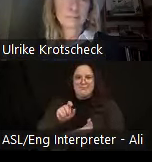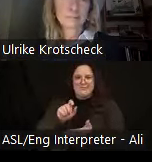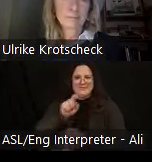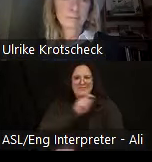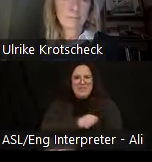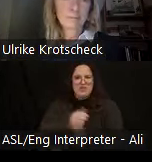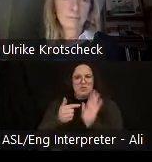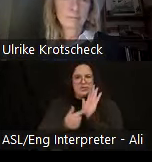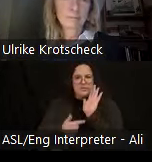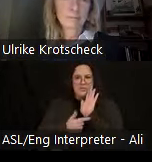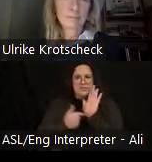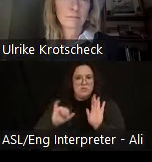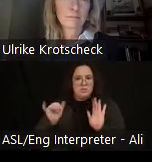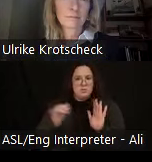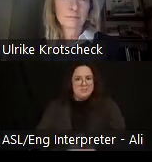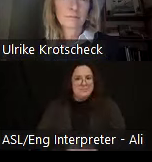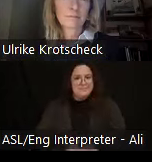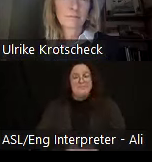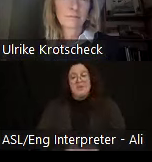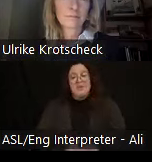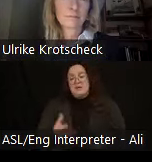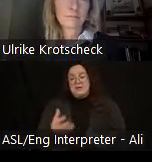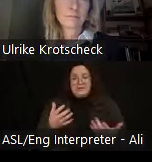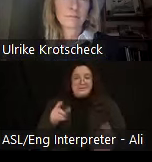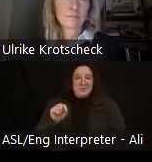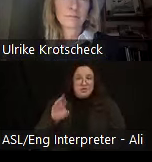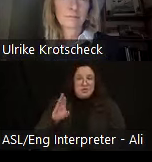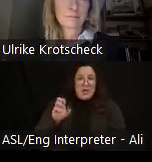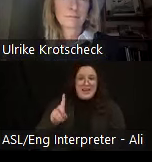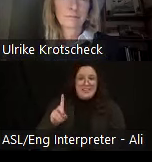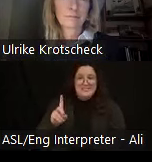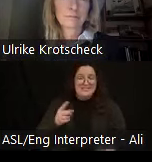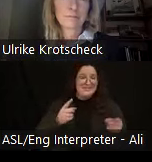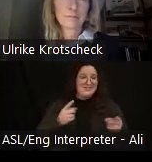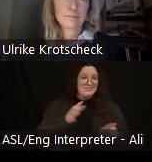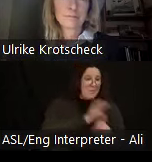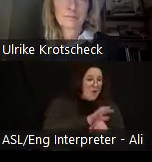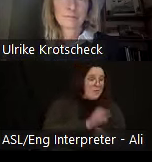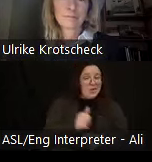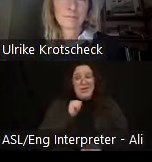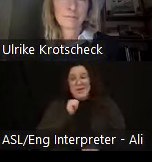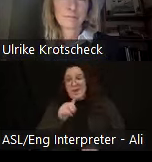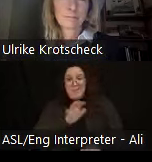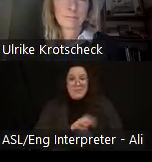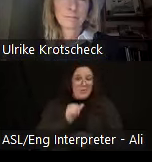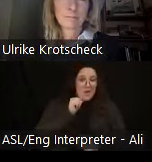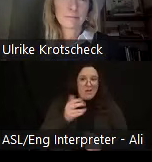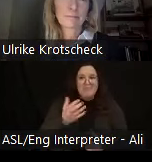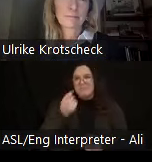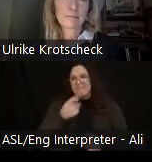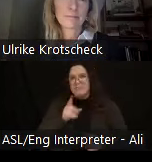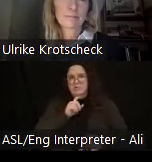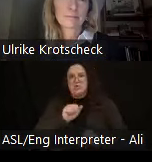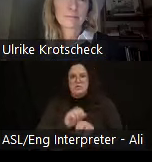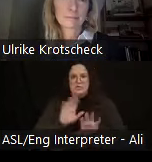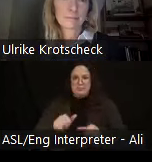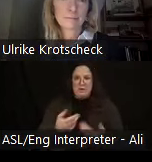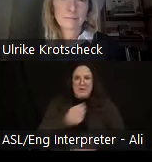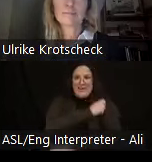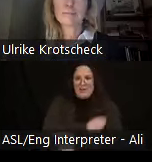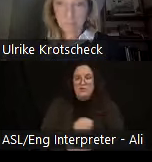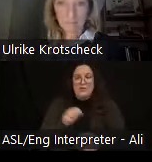we find that it goes in and out, and it might be partially because the actual practice changes, and it might be partially because